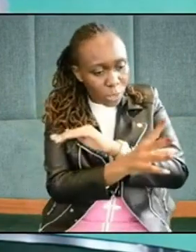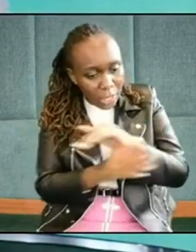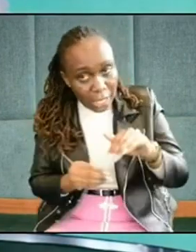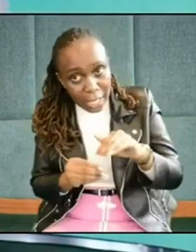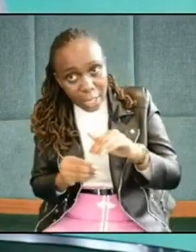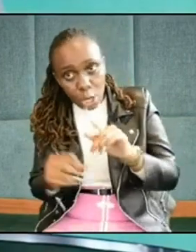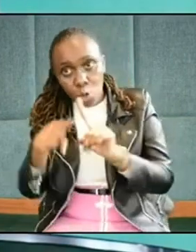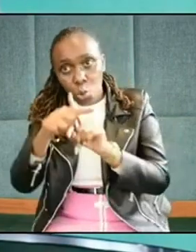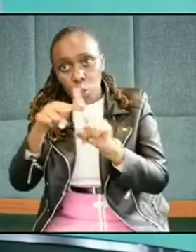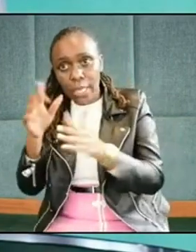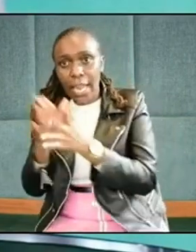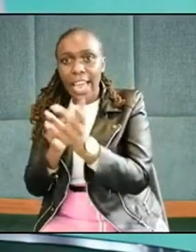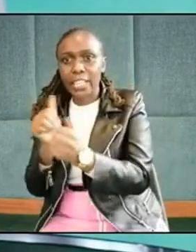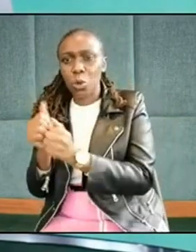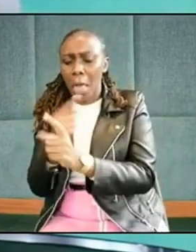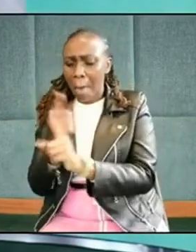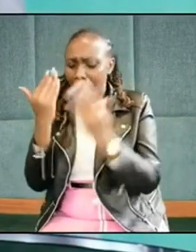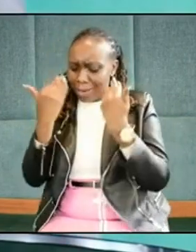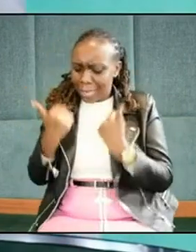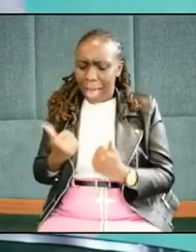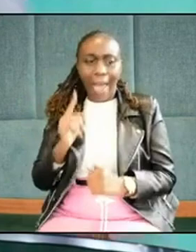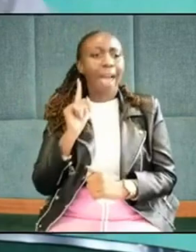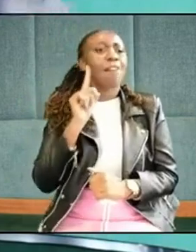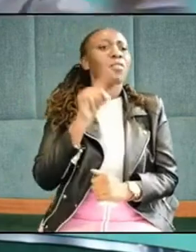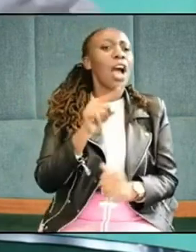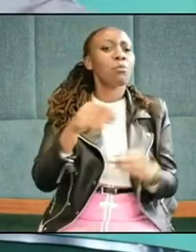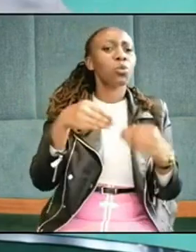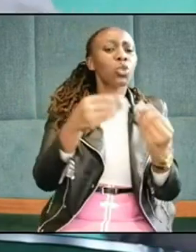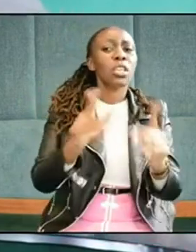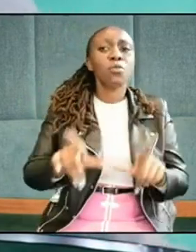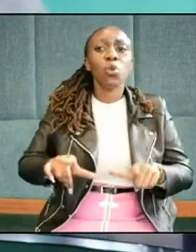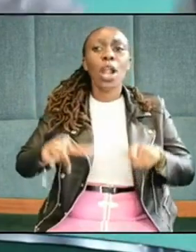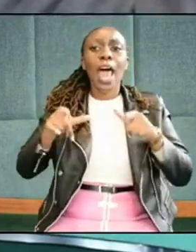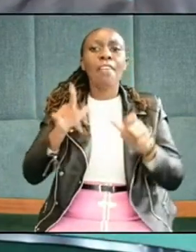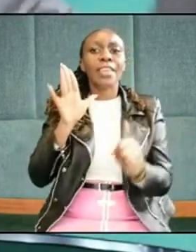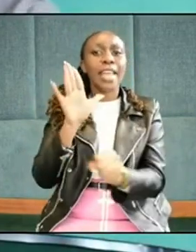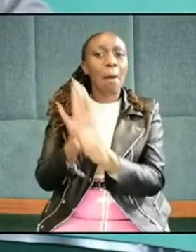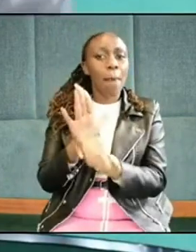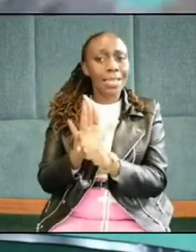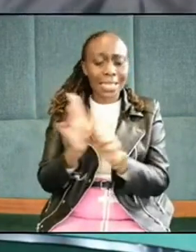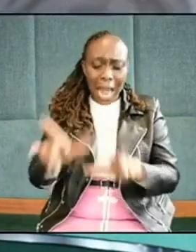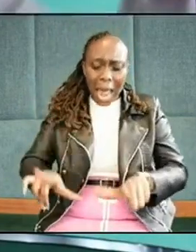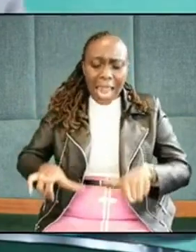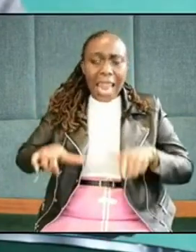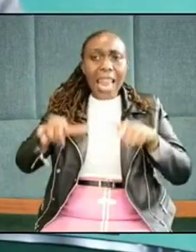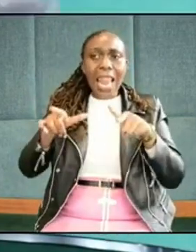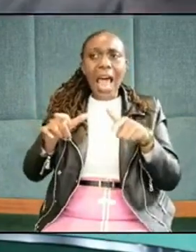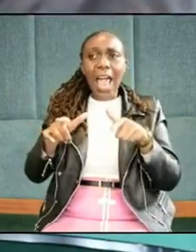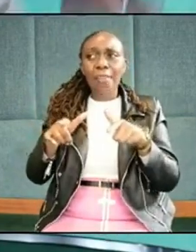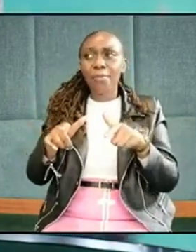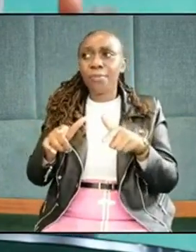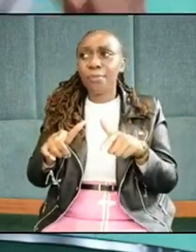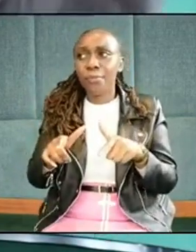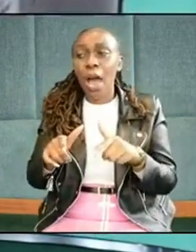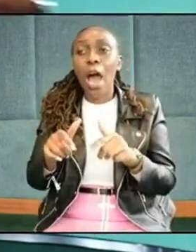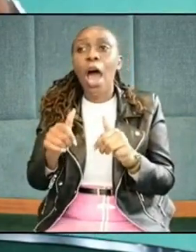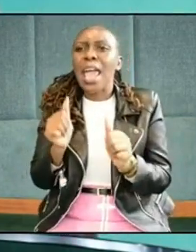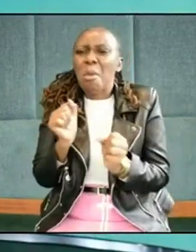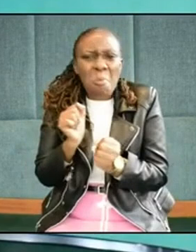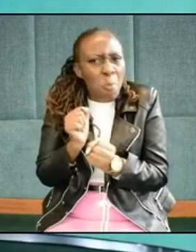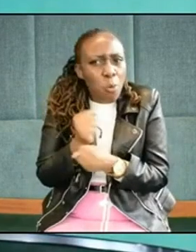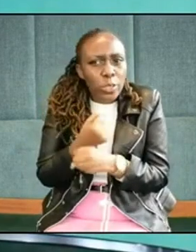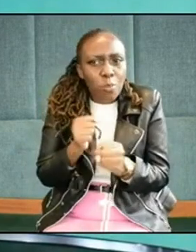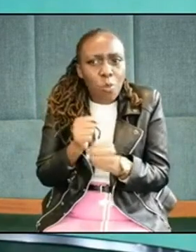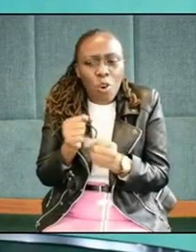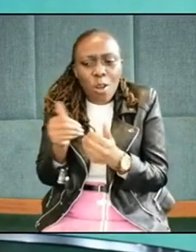but I have come that they may have life and have it in abundance. Life will weary you before you